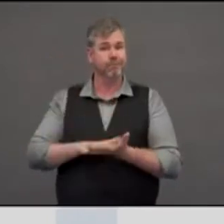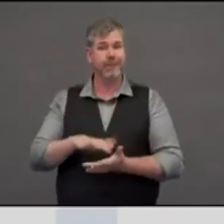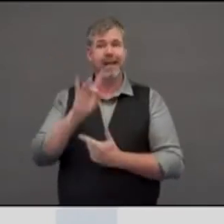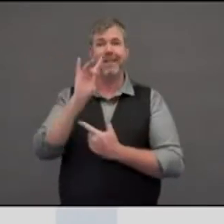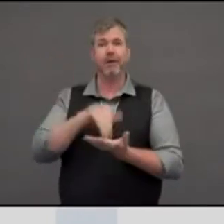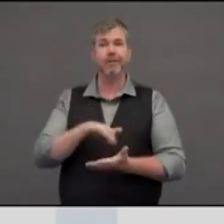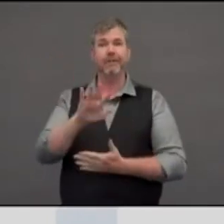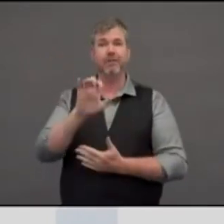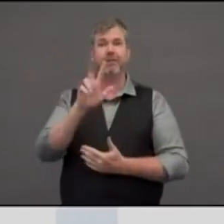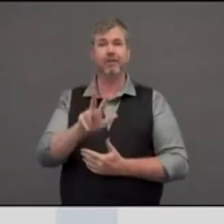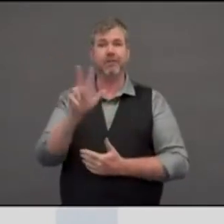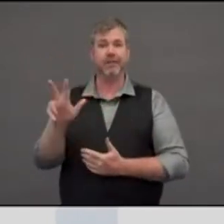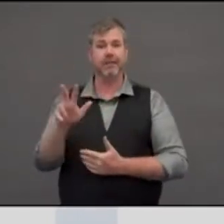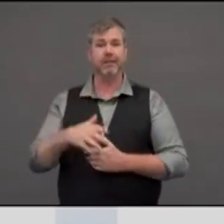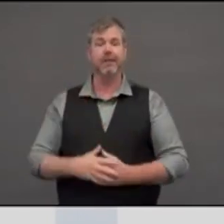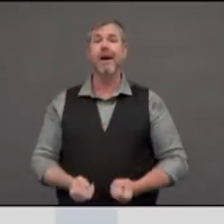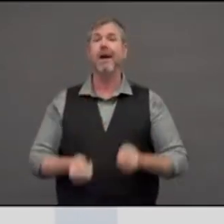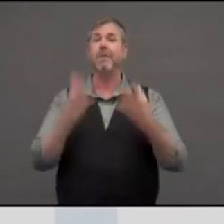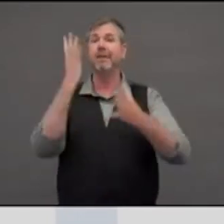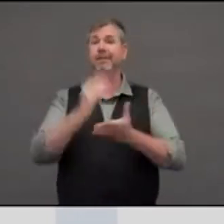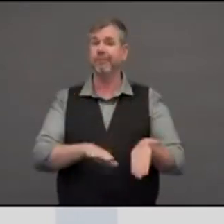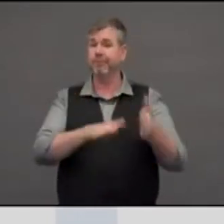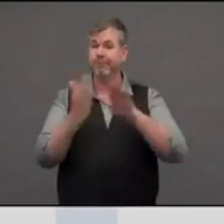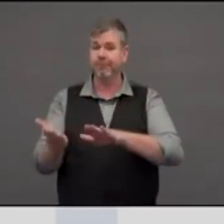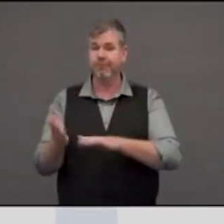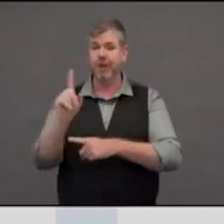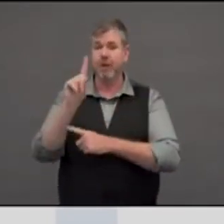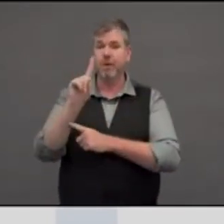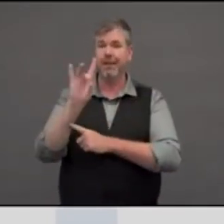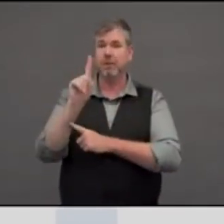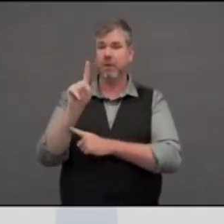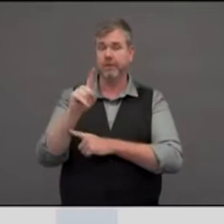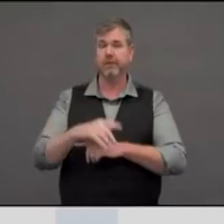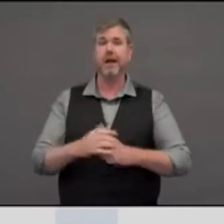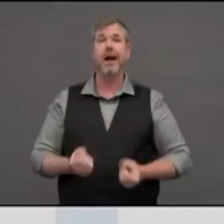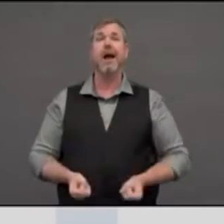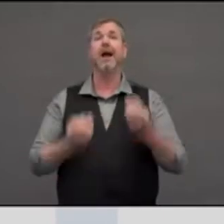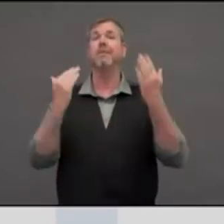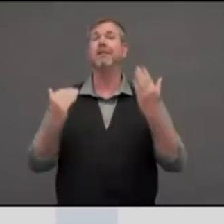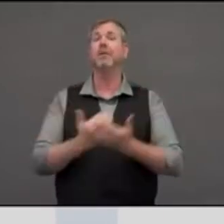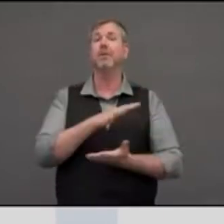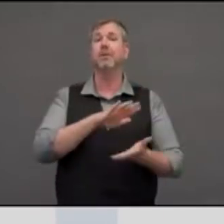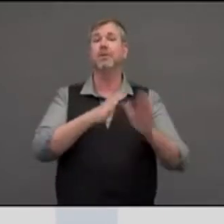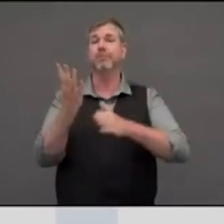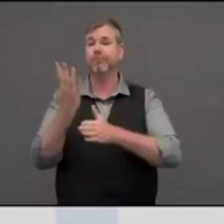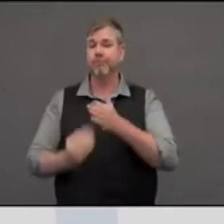death. Our thoughts are with the families who have lost loved ones due to COVID-19.